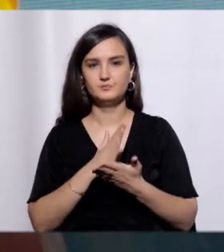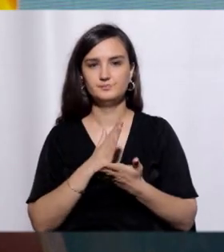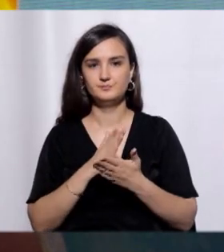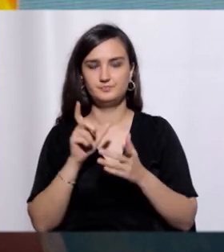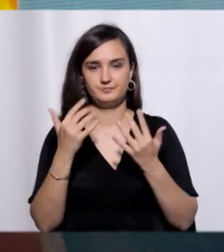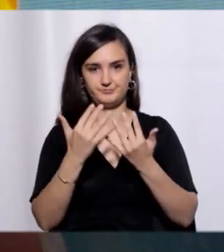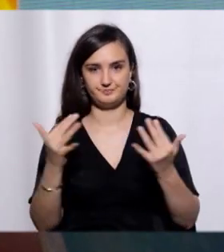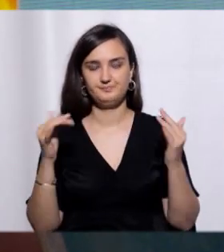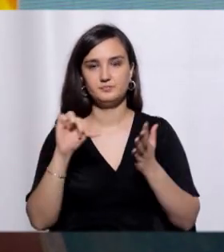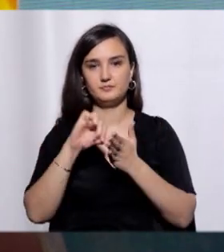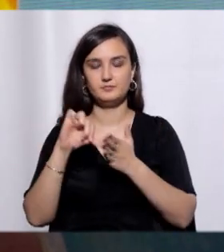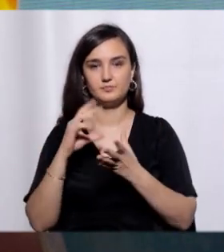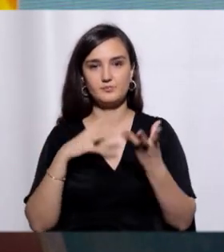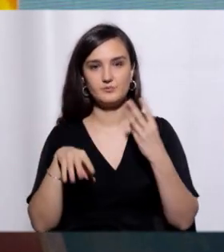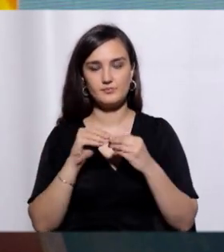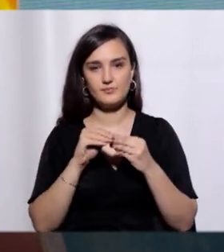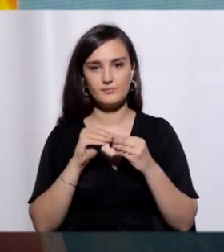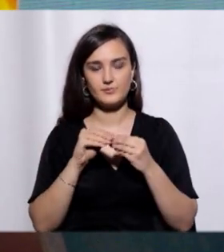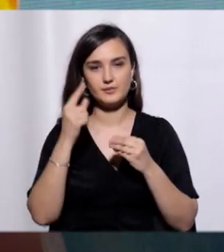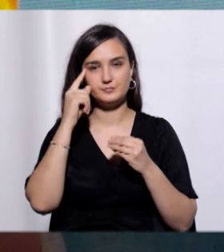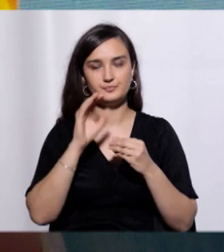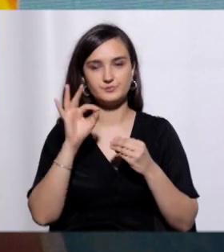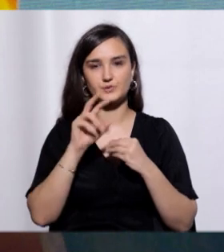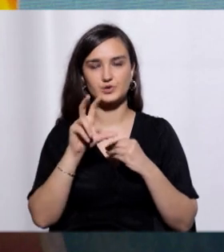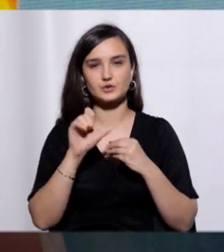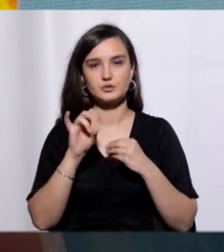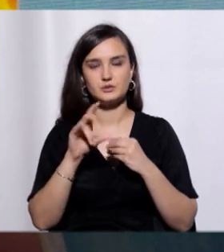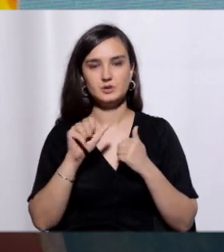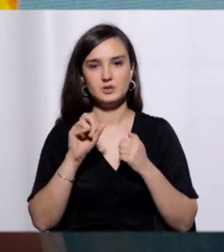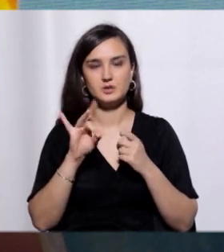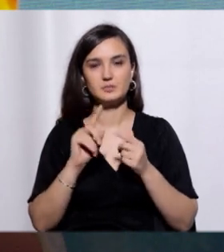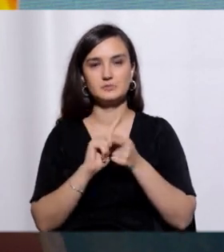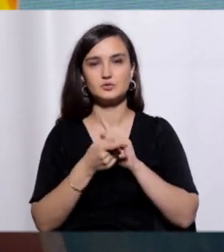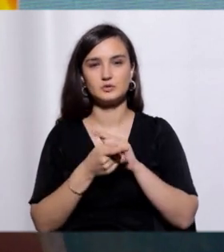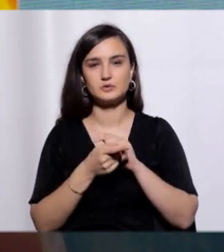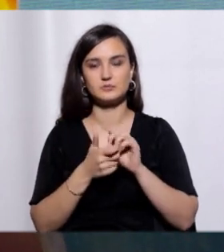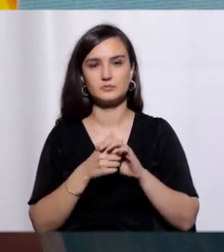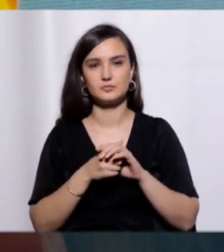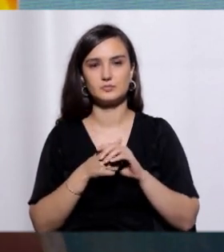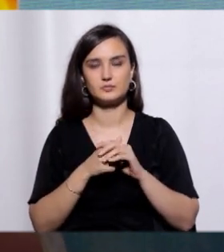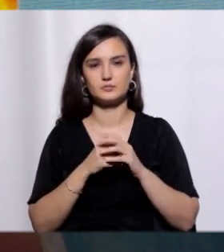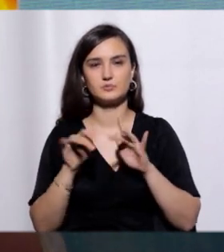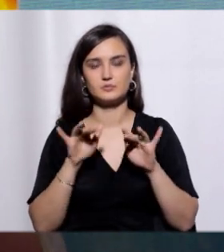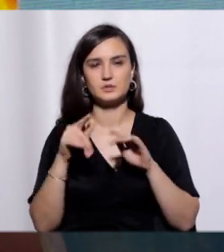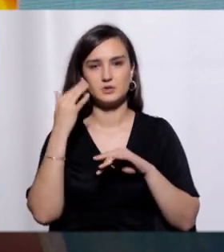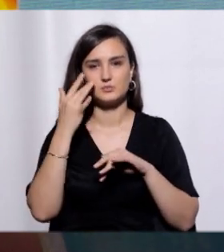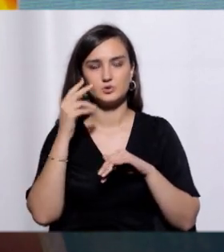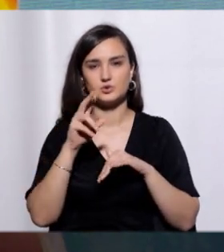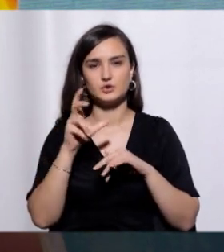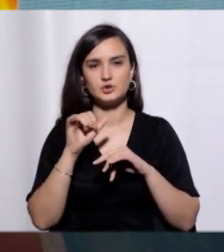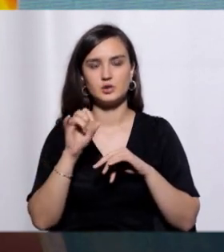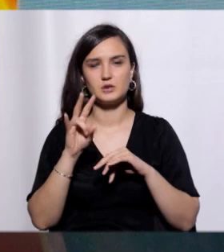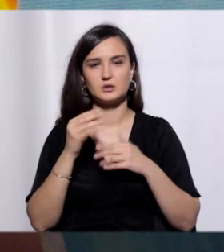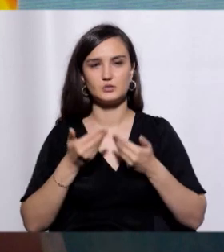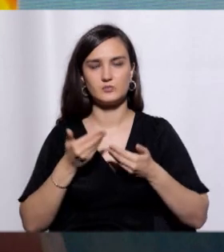the audience members. Think about Jane Eyre, but change the setting. Imagine that Jane